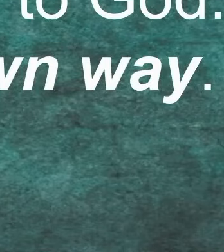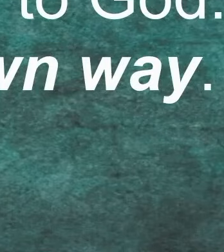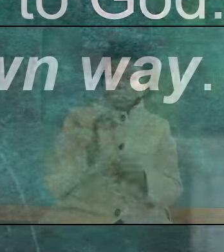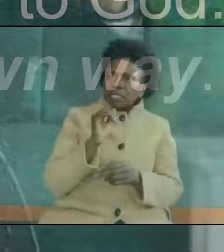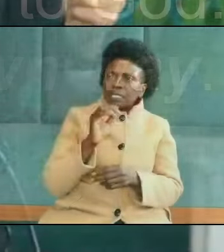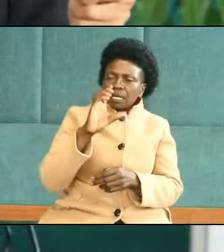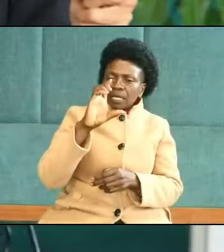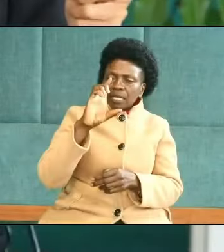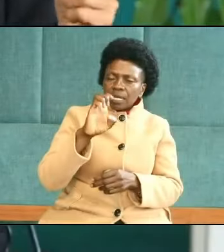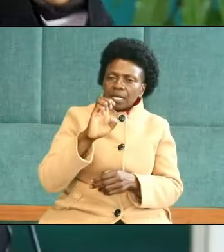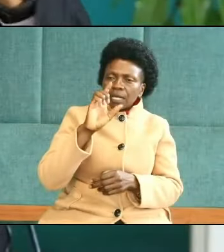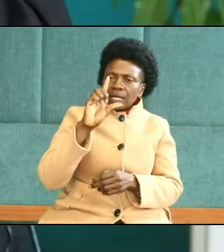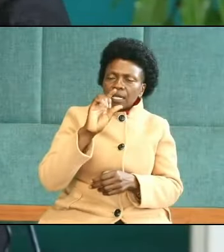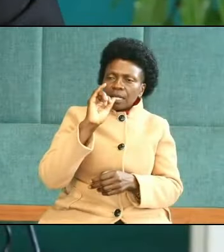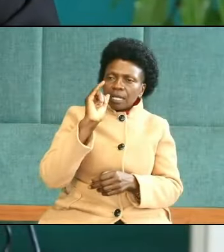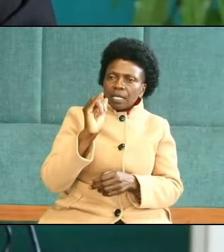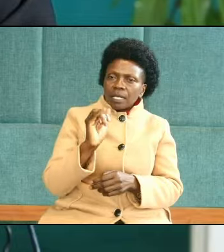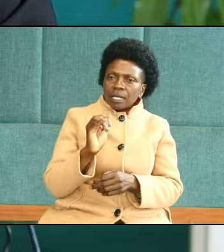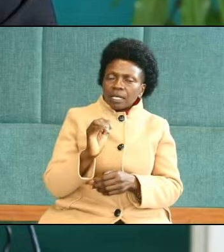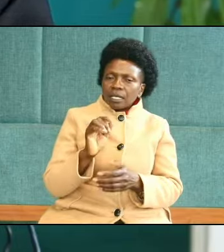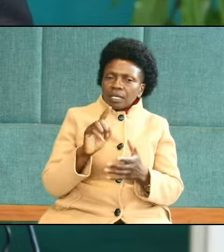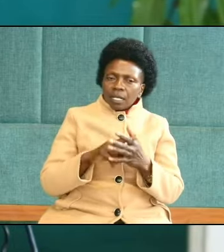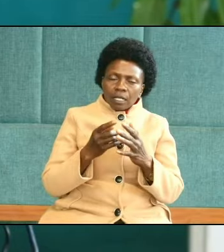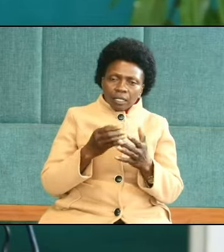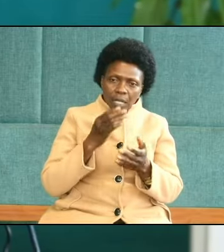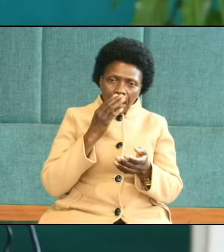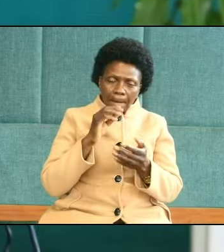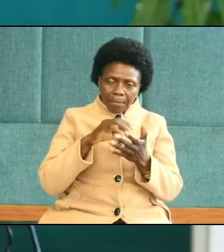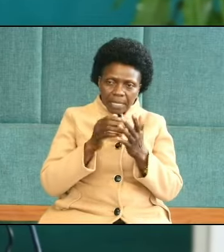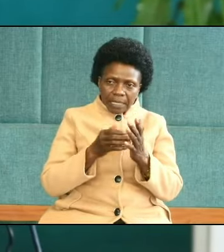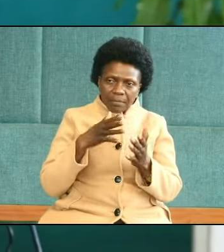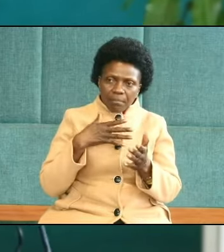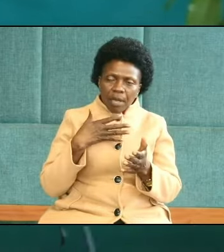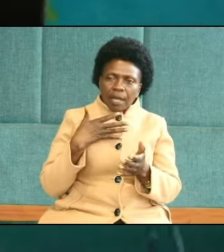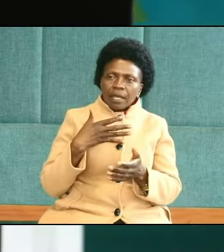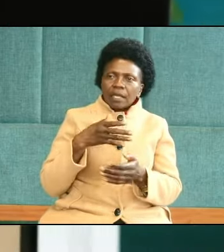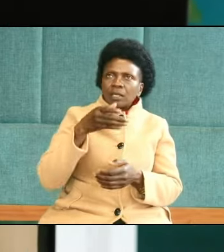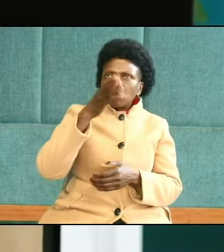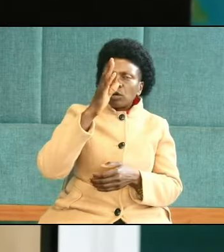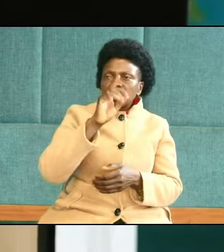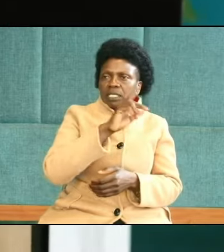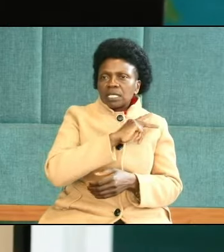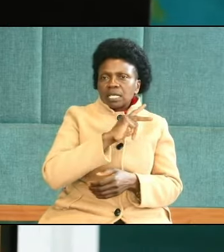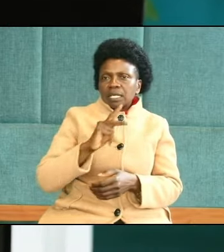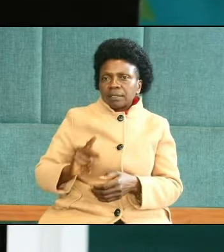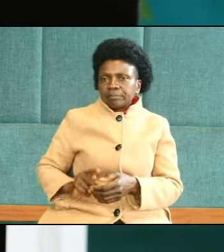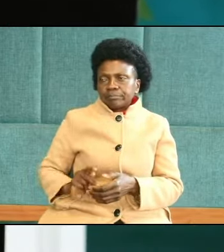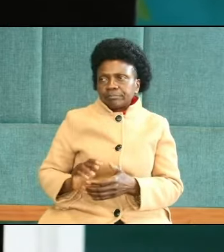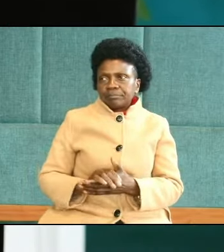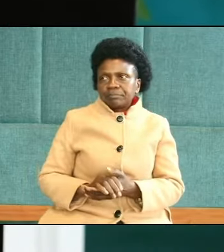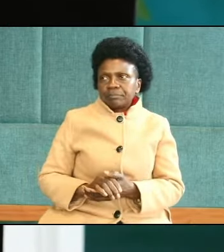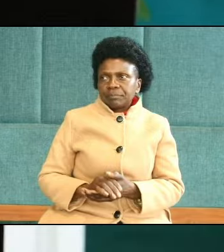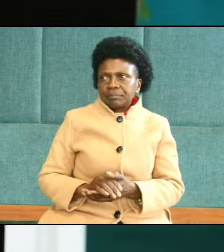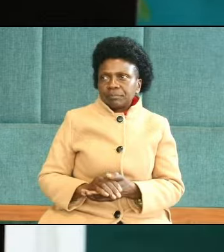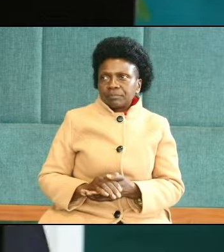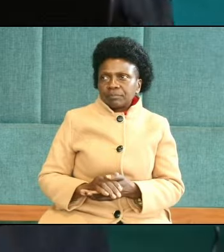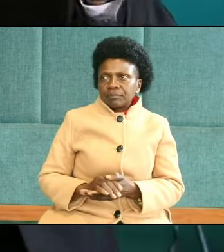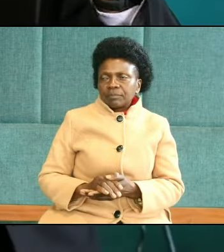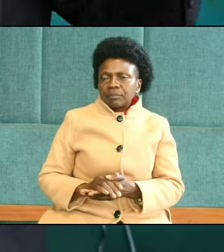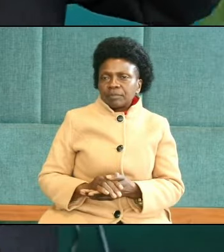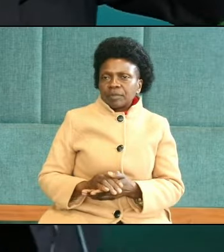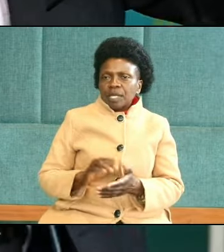Elimelech, Elimelech, my God is king, the curious thing is, it seems to me, doesn't it seem to you, that